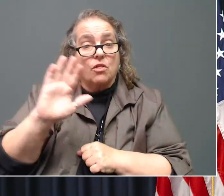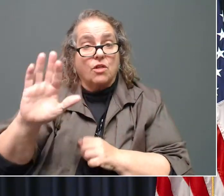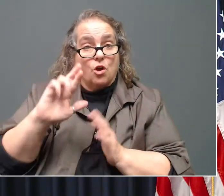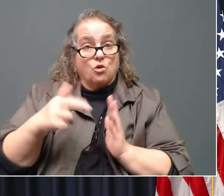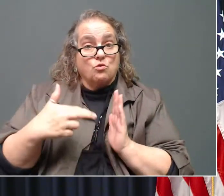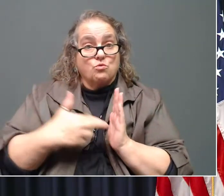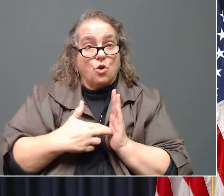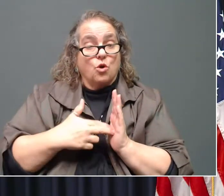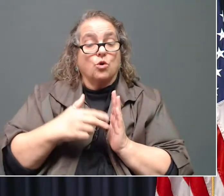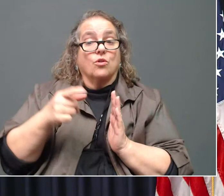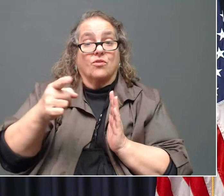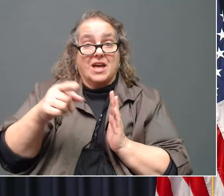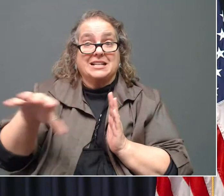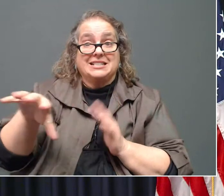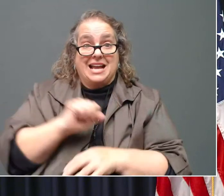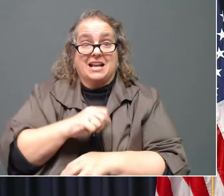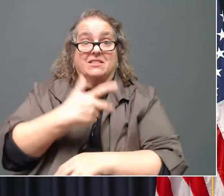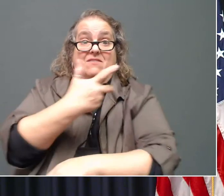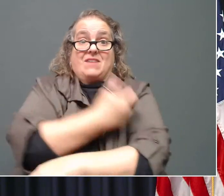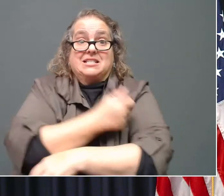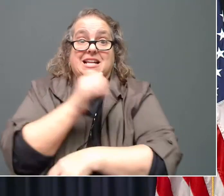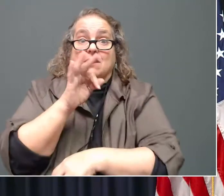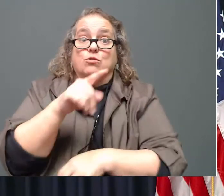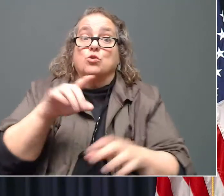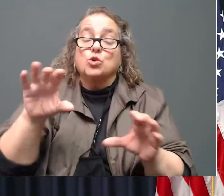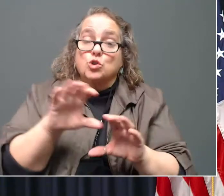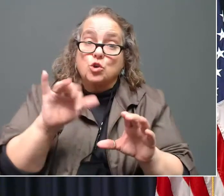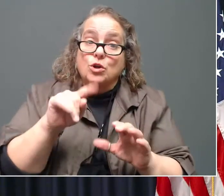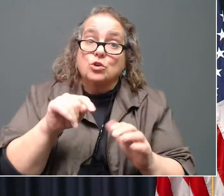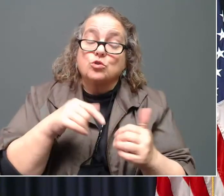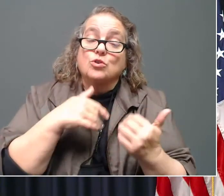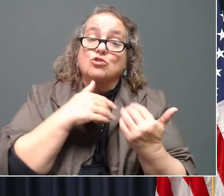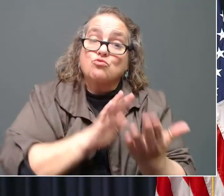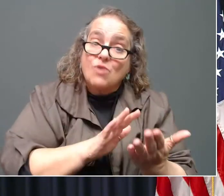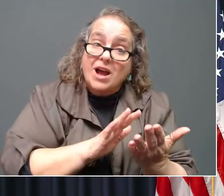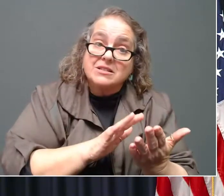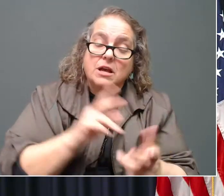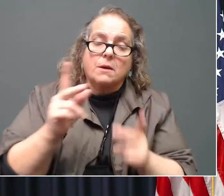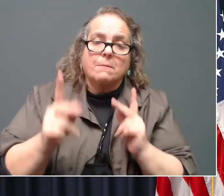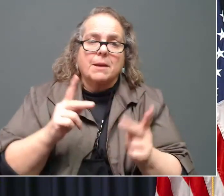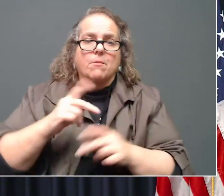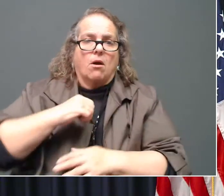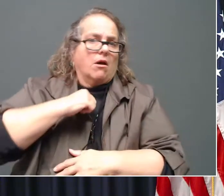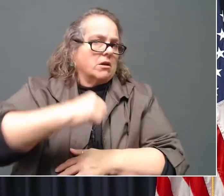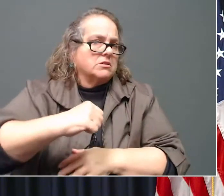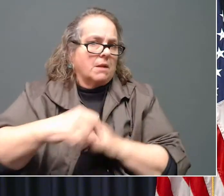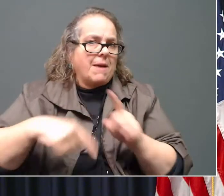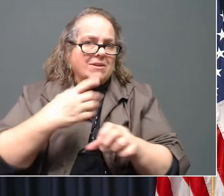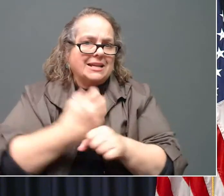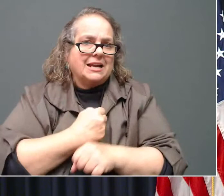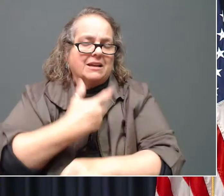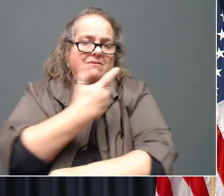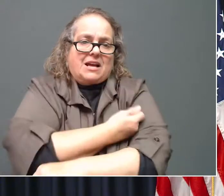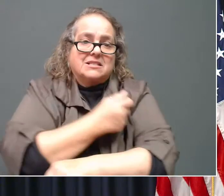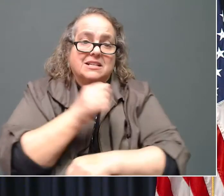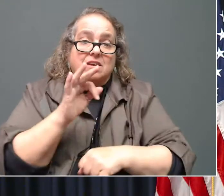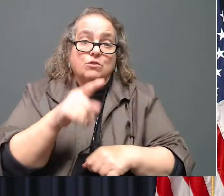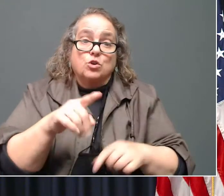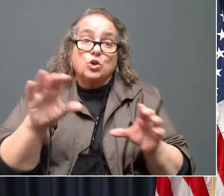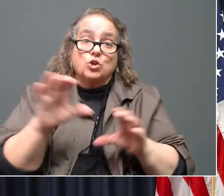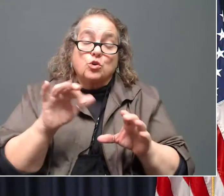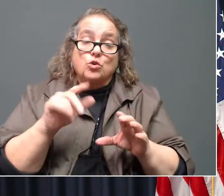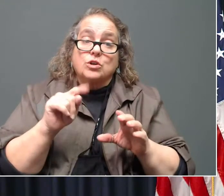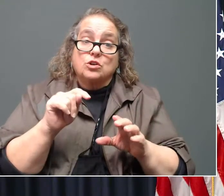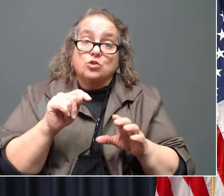vaccine if you are doing it to address vaccine hesitancy. If you are doing it to try to